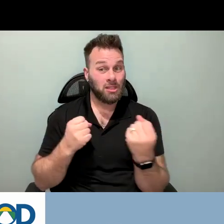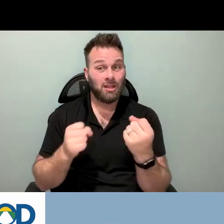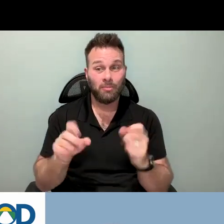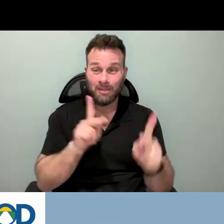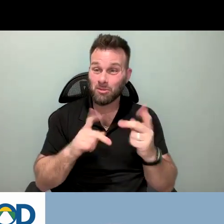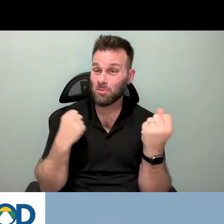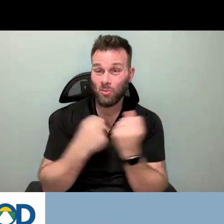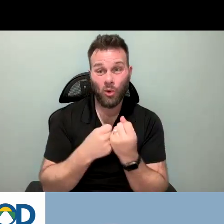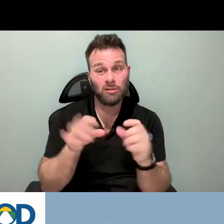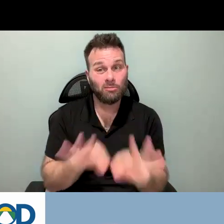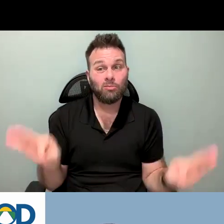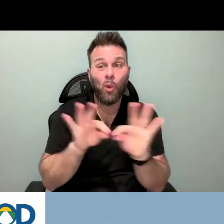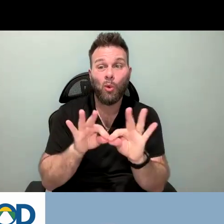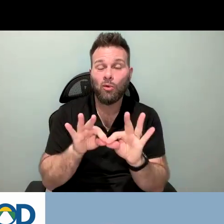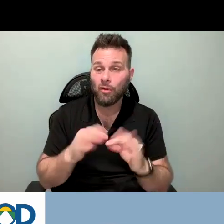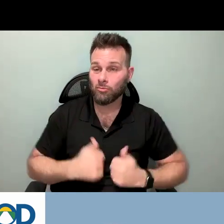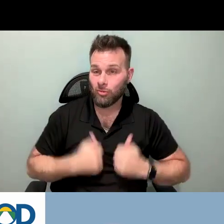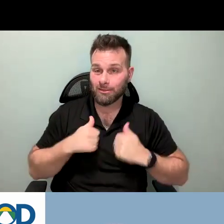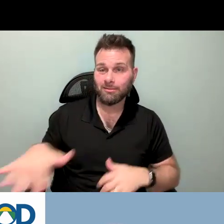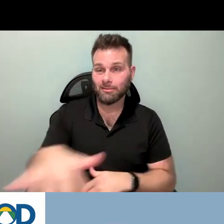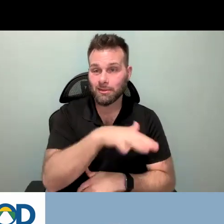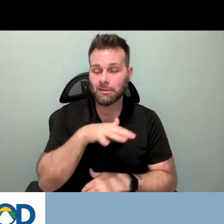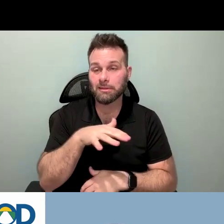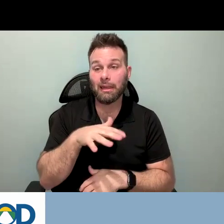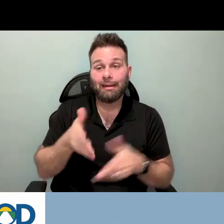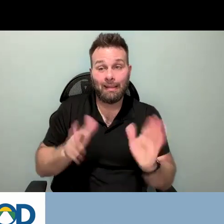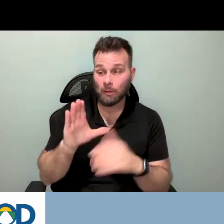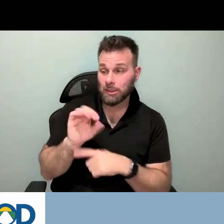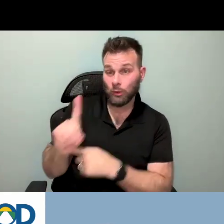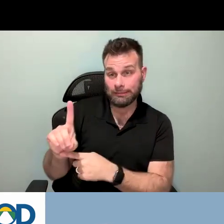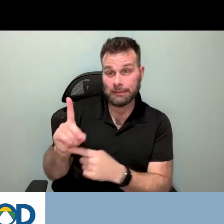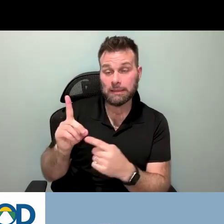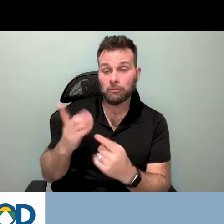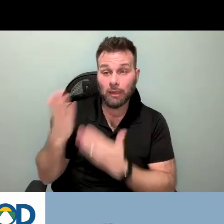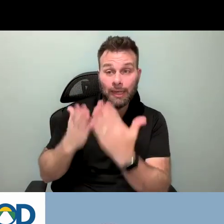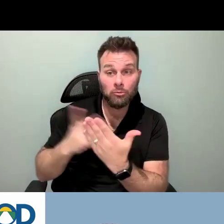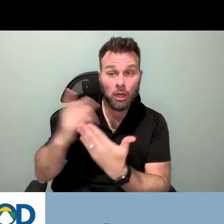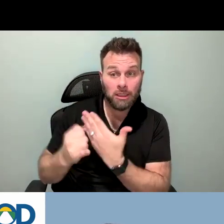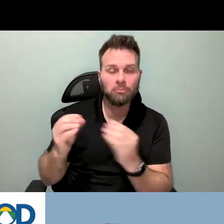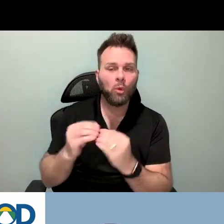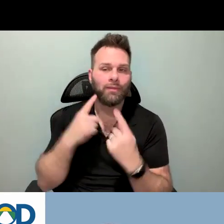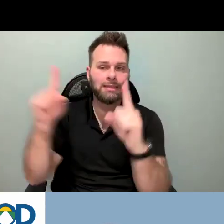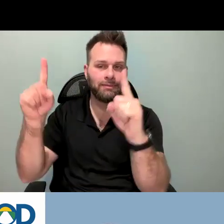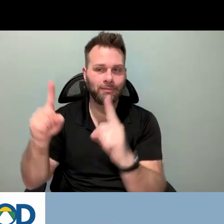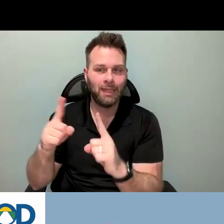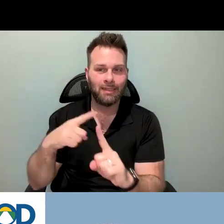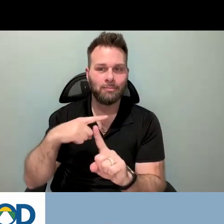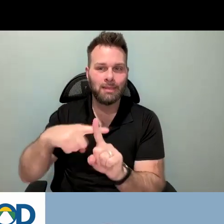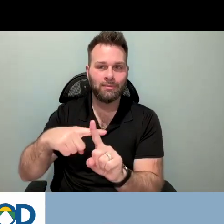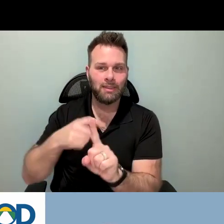gaining buy-in from residents, which in turn make the COD's recommendations and projects more effective and impactful.